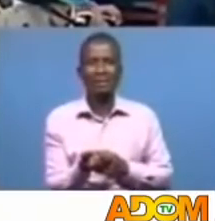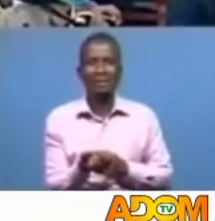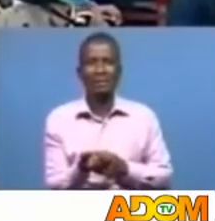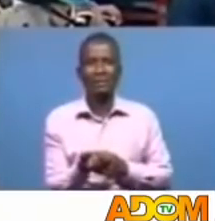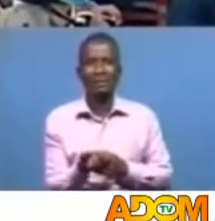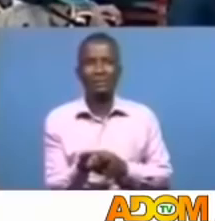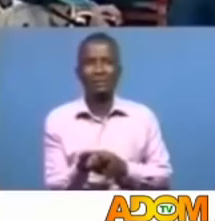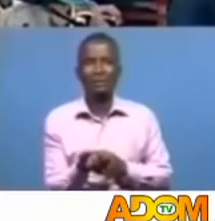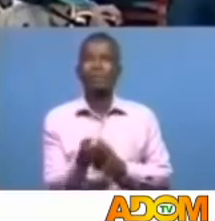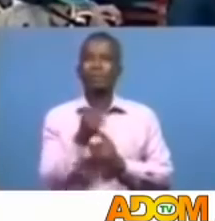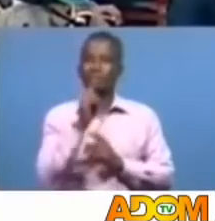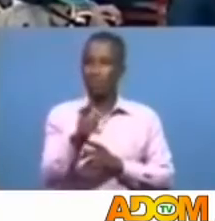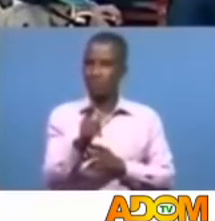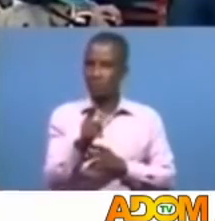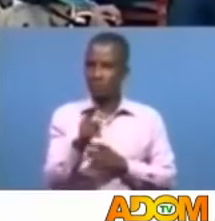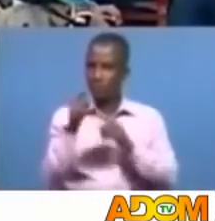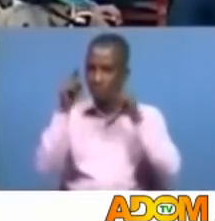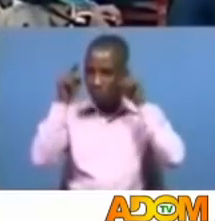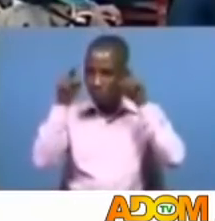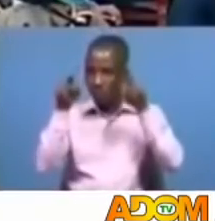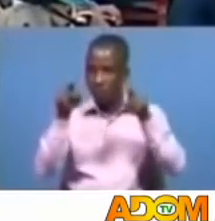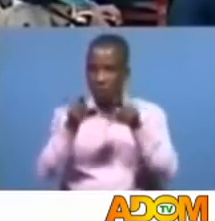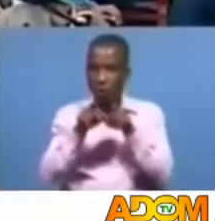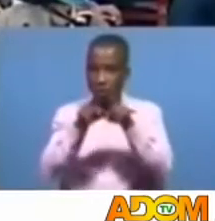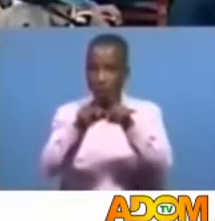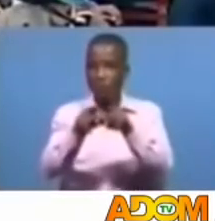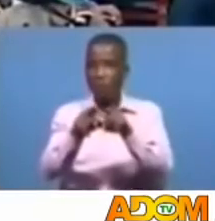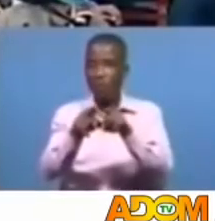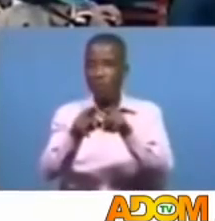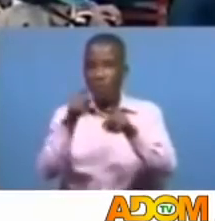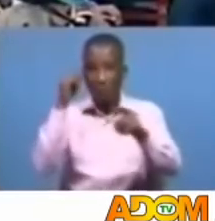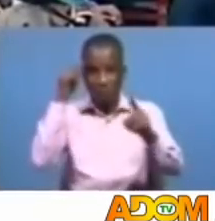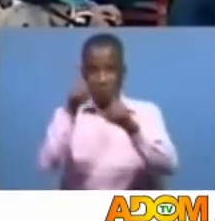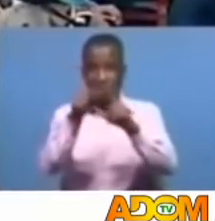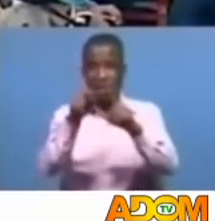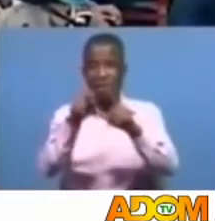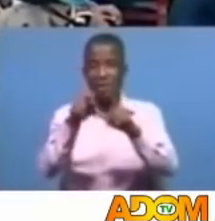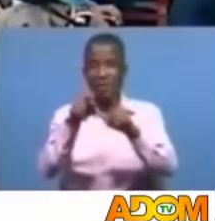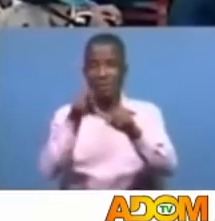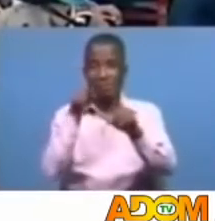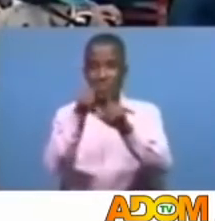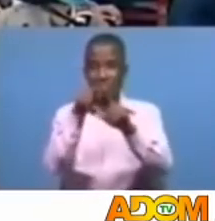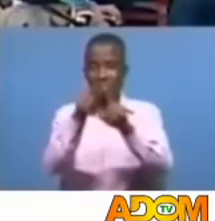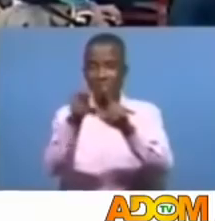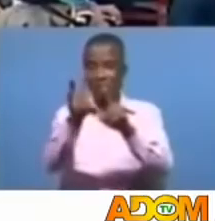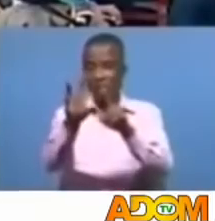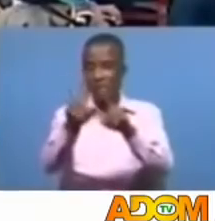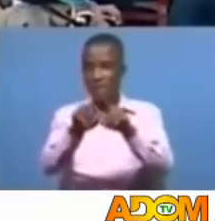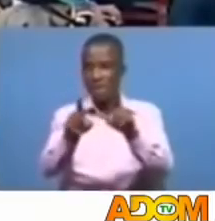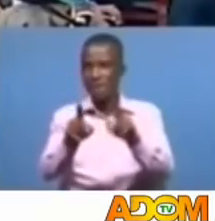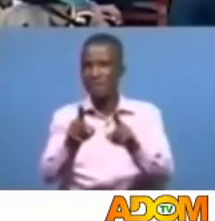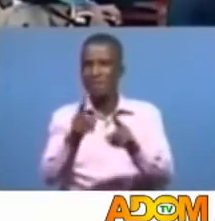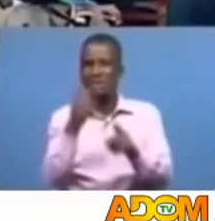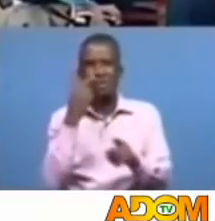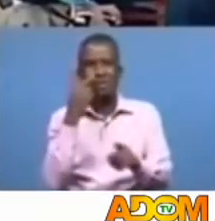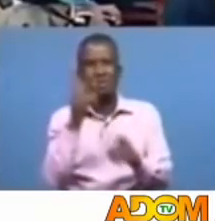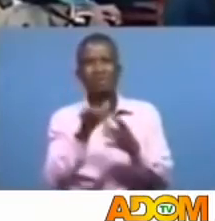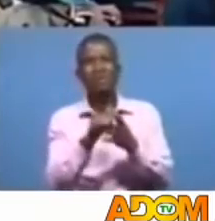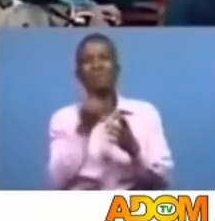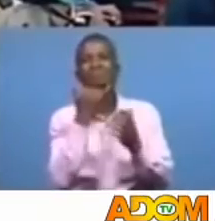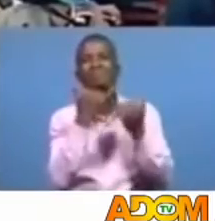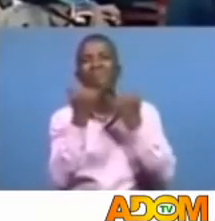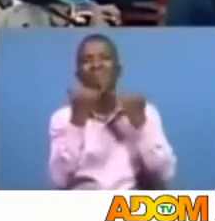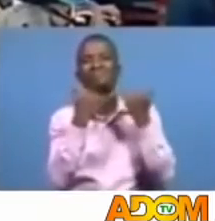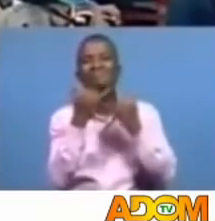we didn't make reference to that Section 26, but we haven't been shown that a miscarriage